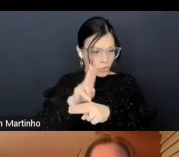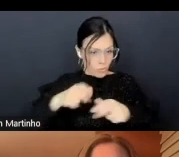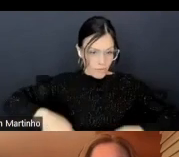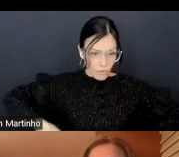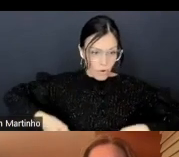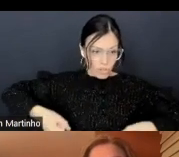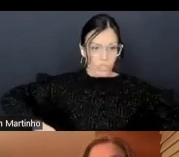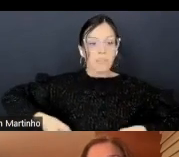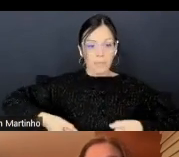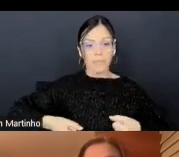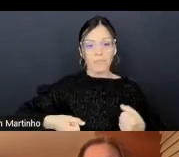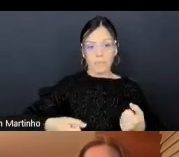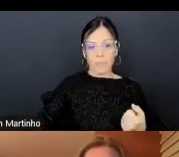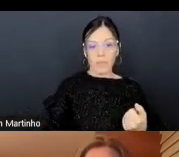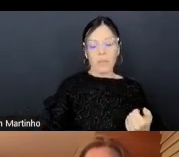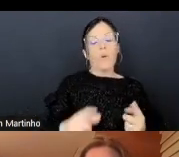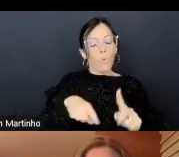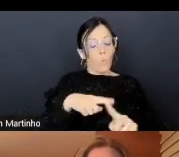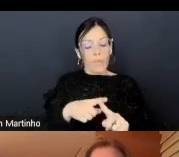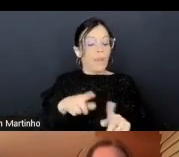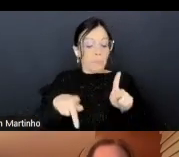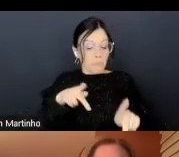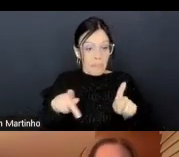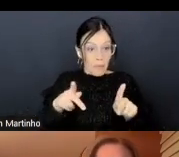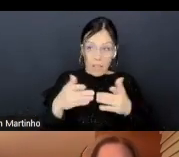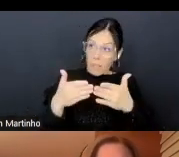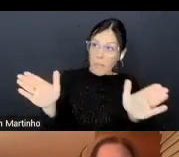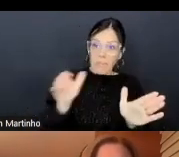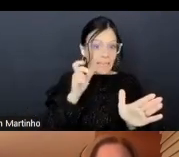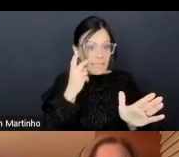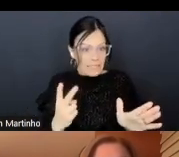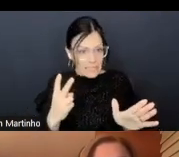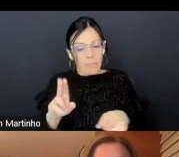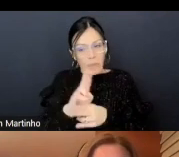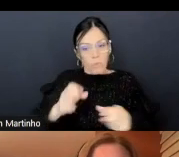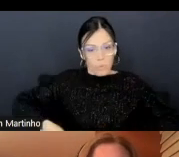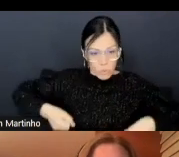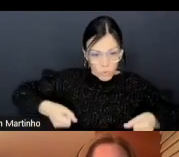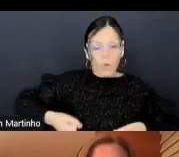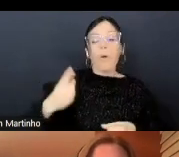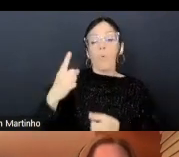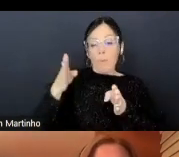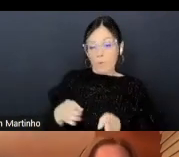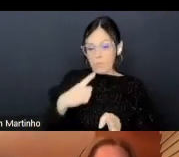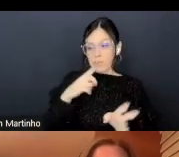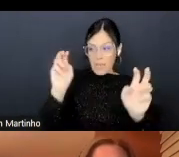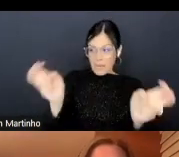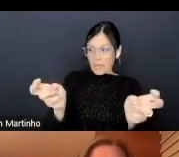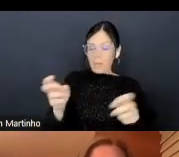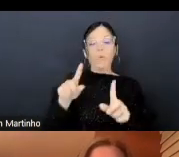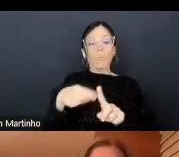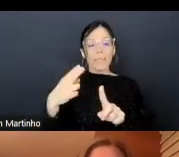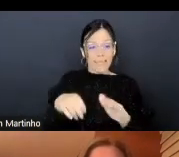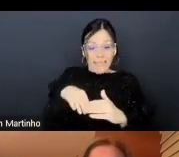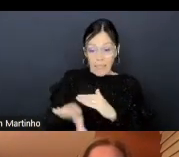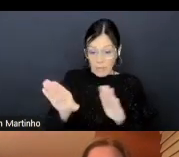at least when he was out of the public eye as one political advisor recalled quote when he came into